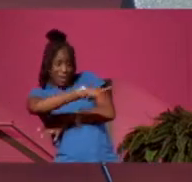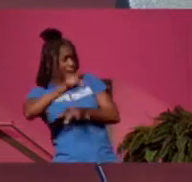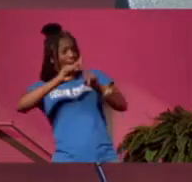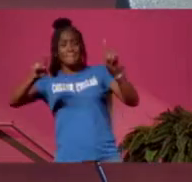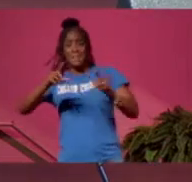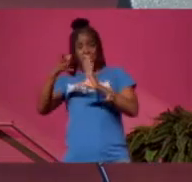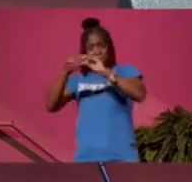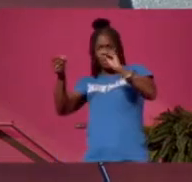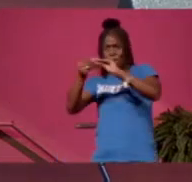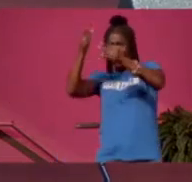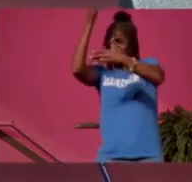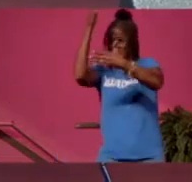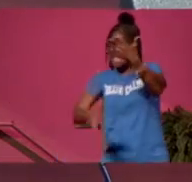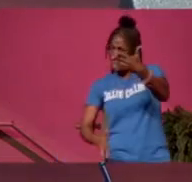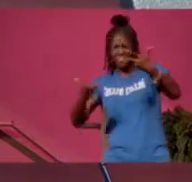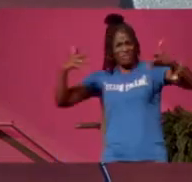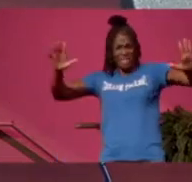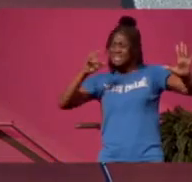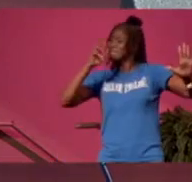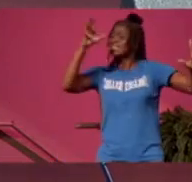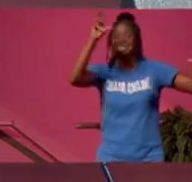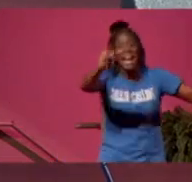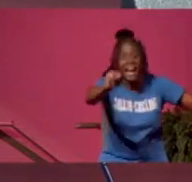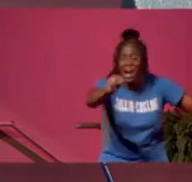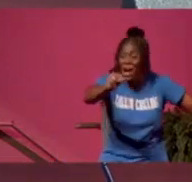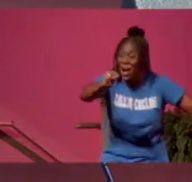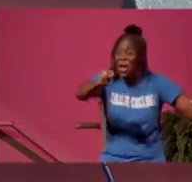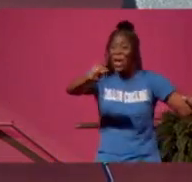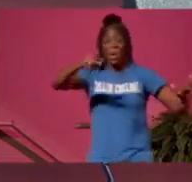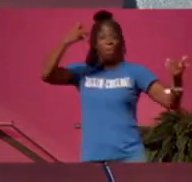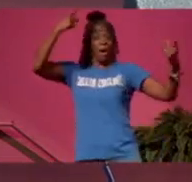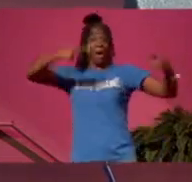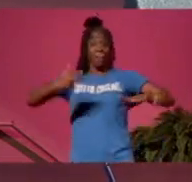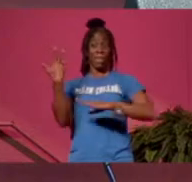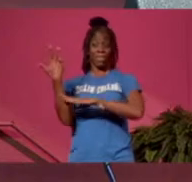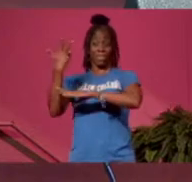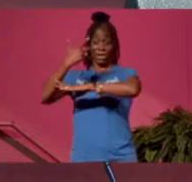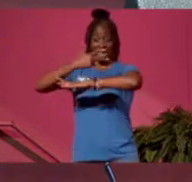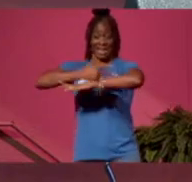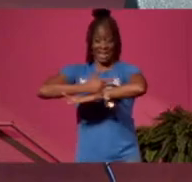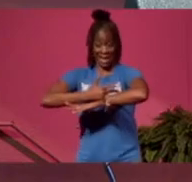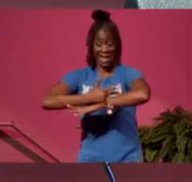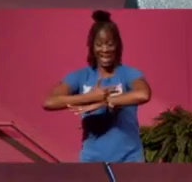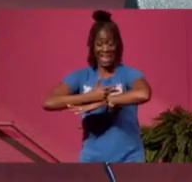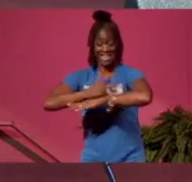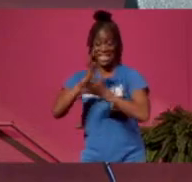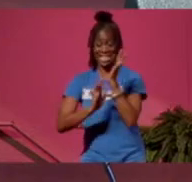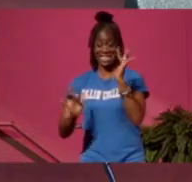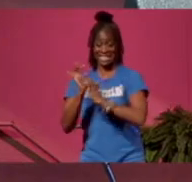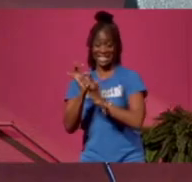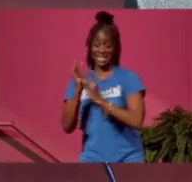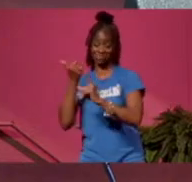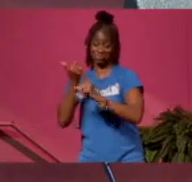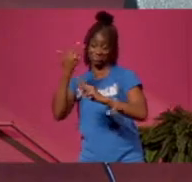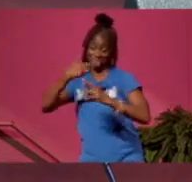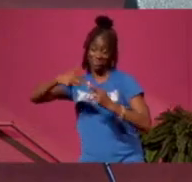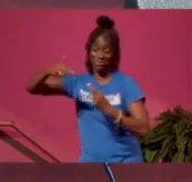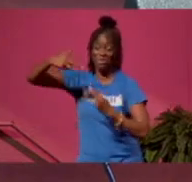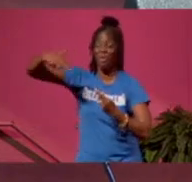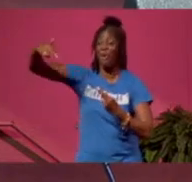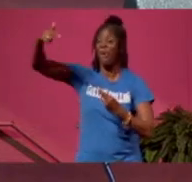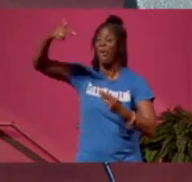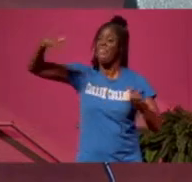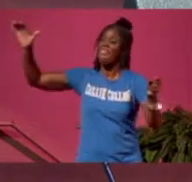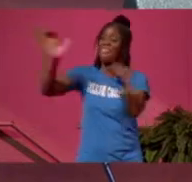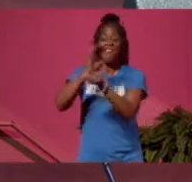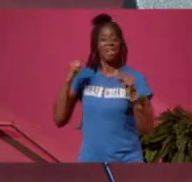how the story ends. 3 days later, he got up with power in his